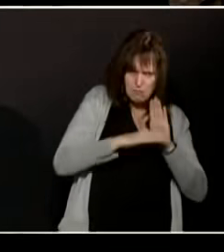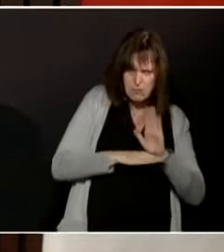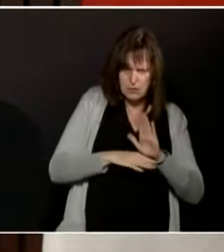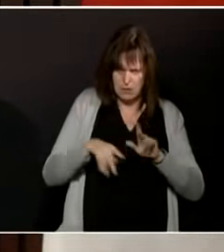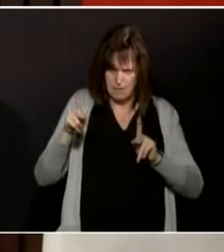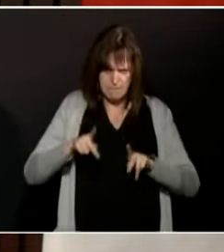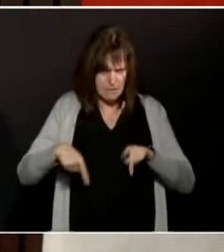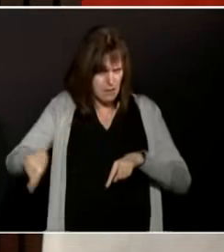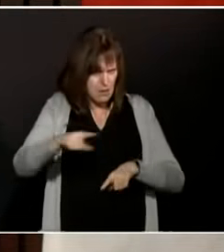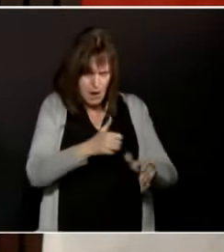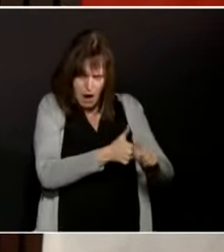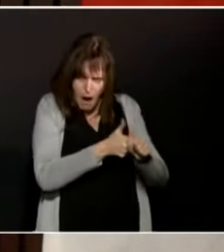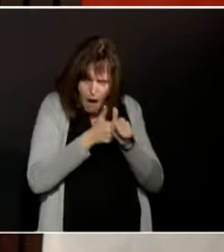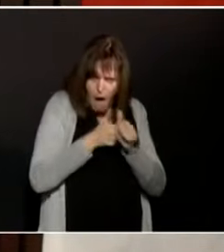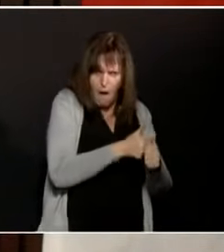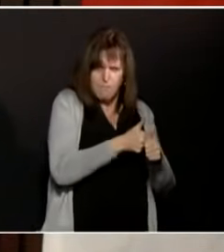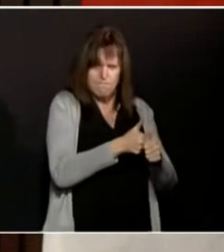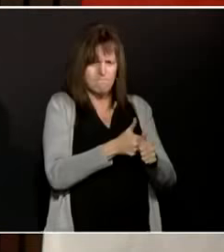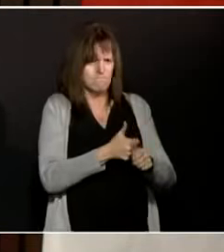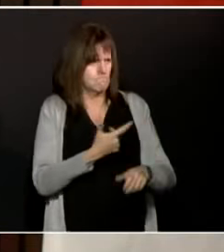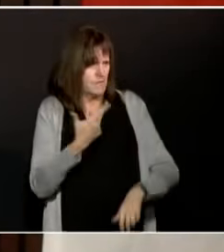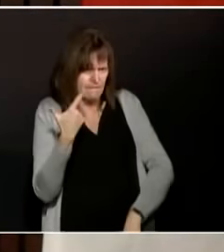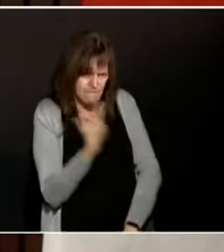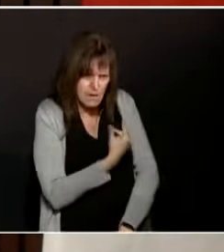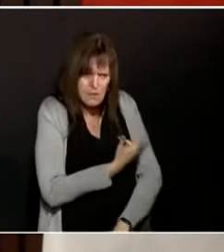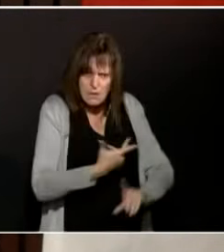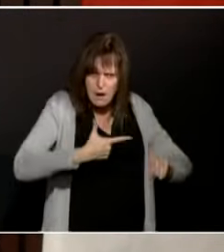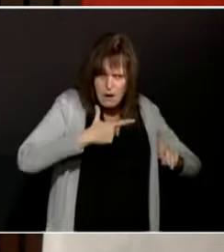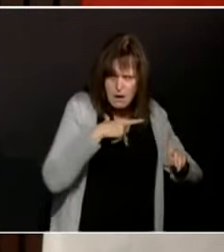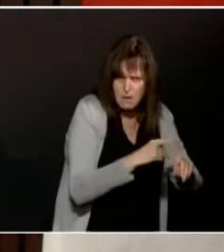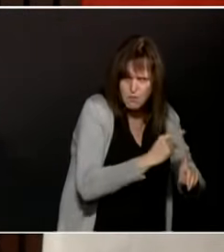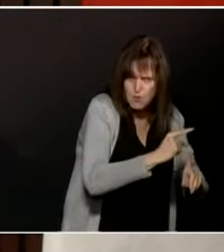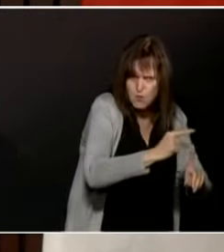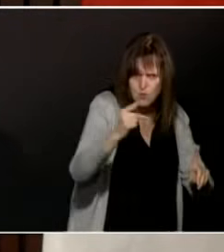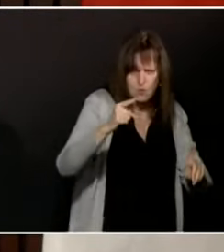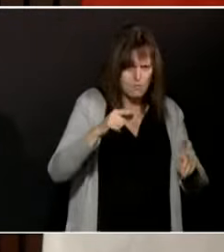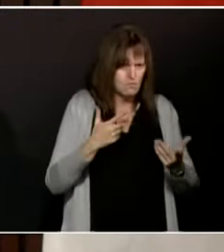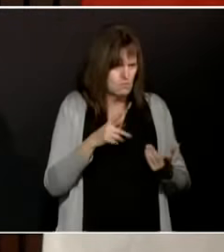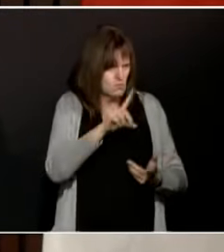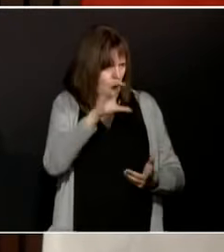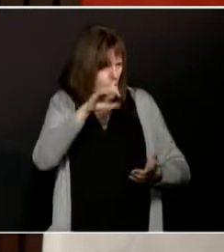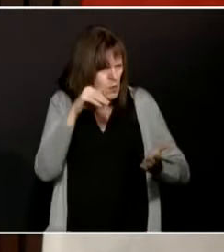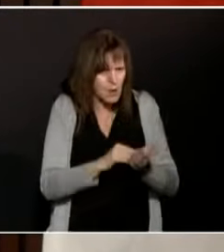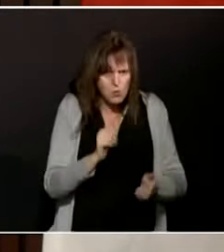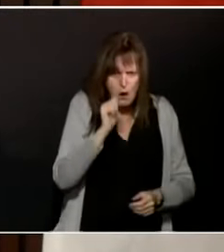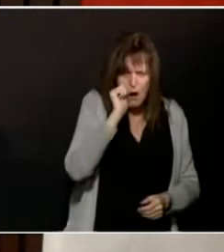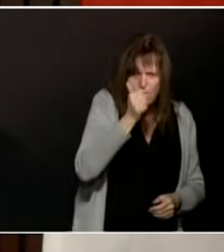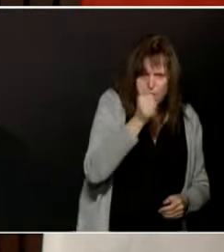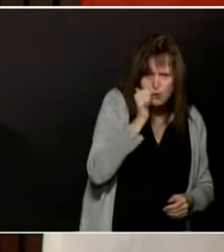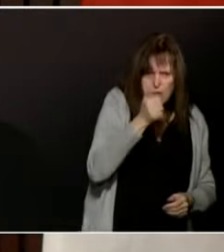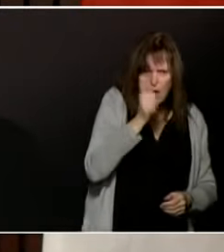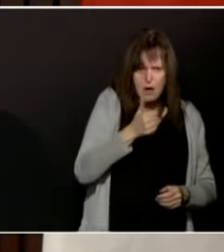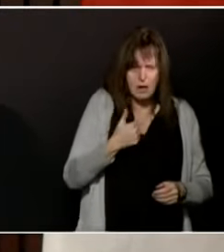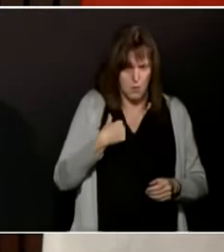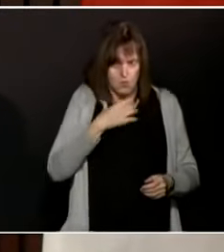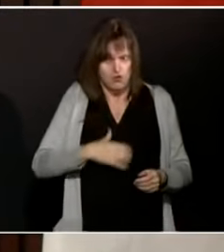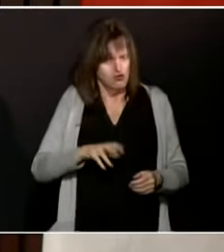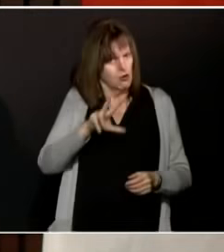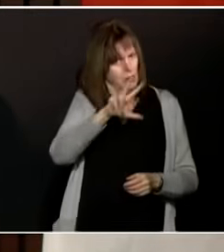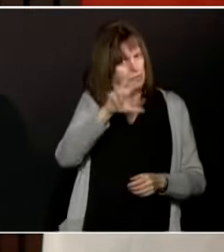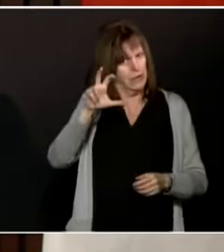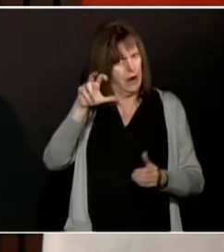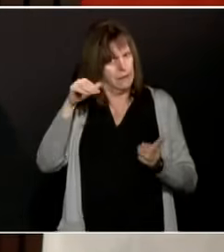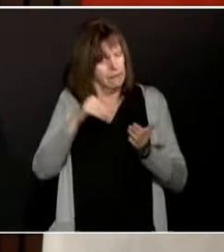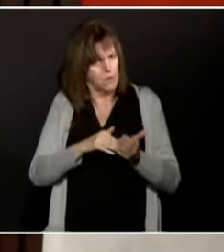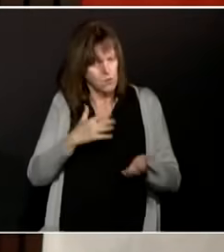many vaccines as we can into arms, I know we can do 100,000. That's working out right now. 300,000 is a very optimistic scenario, but were that able to